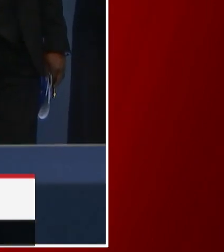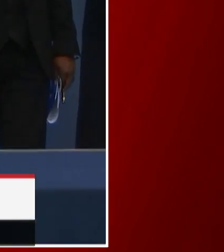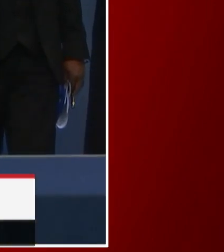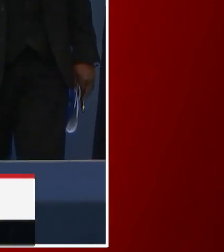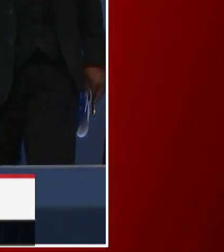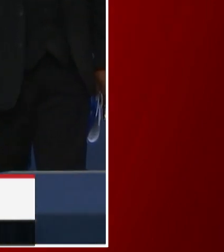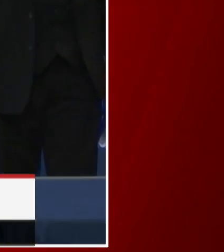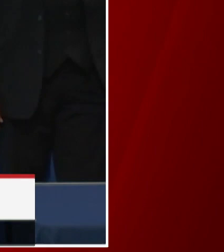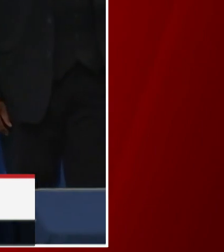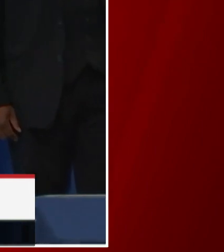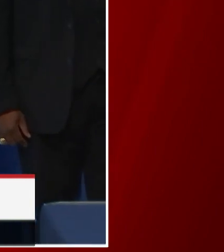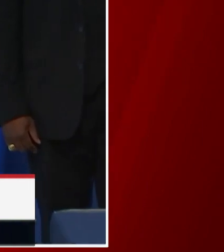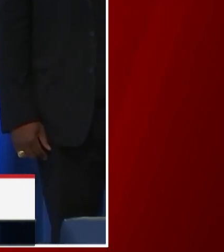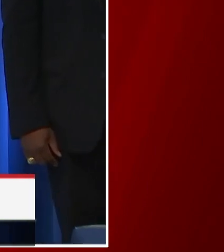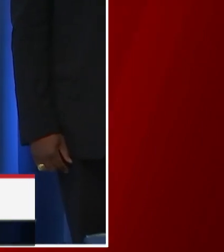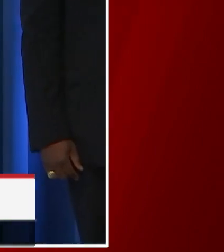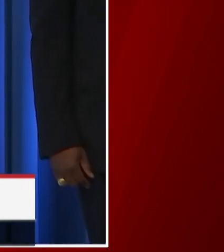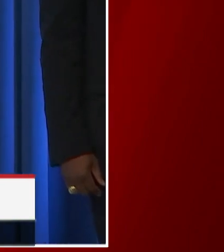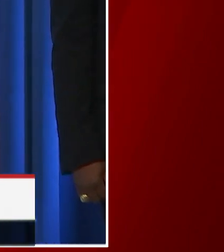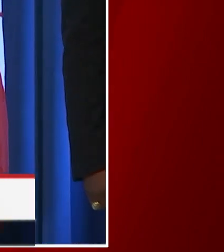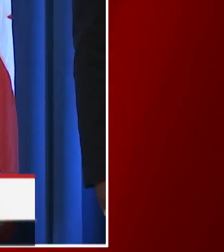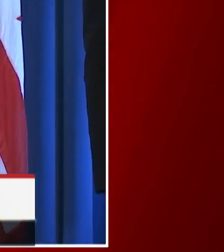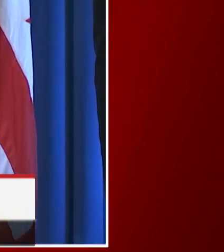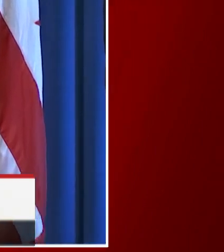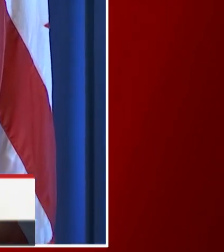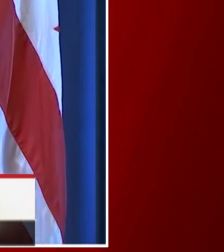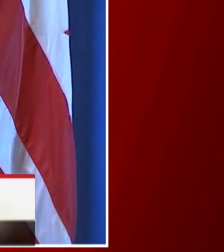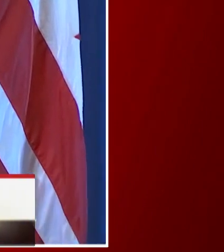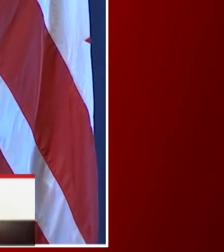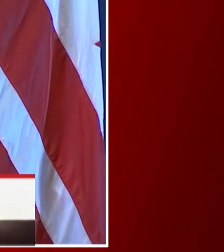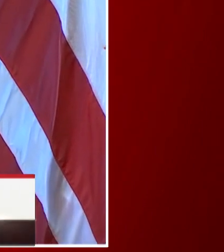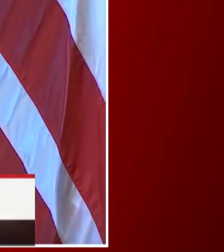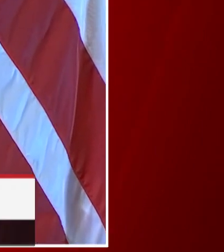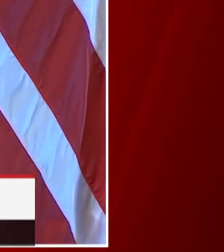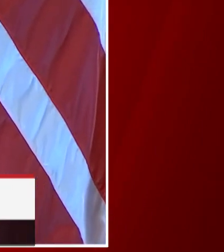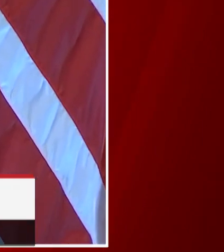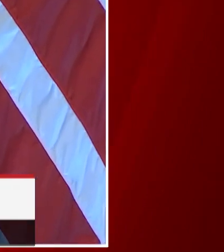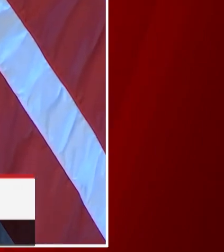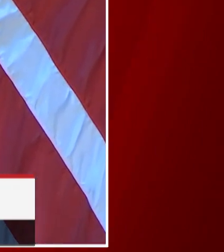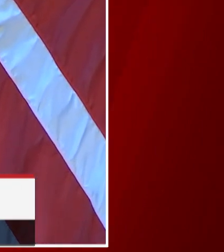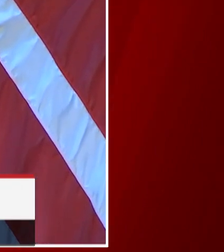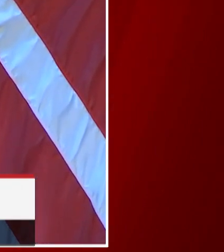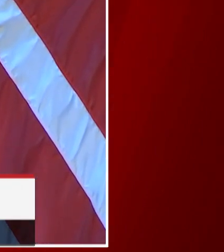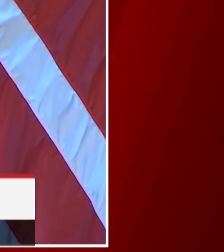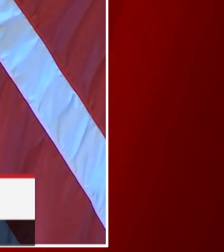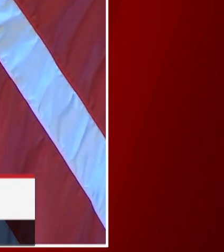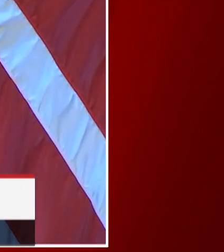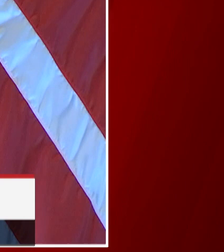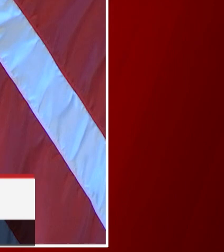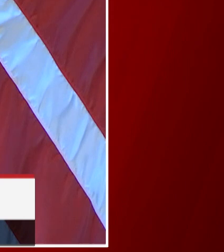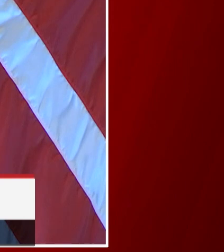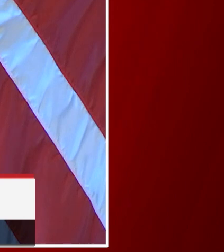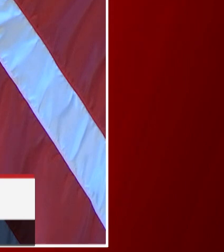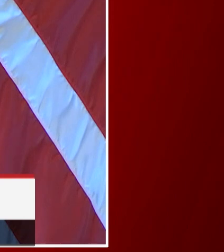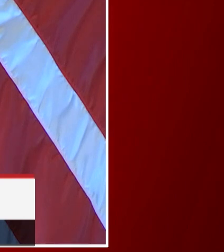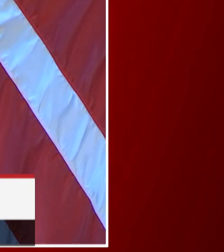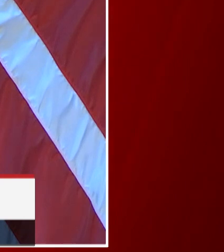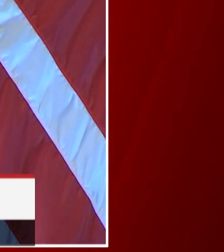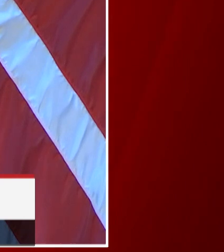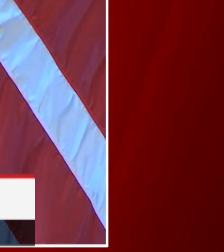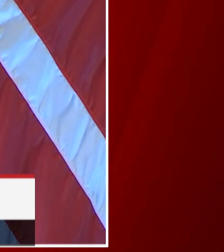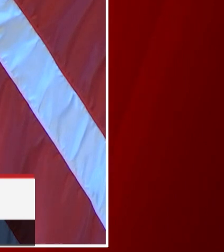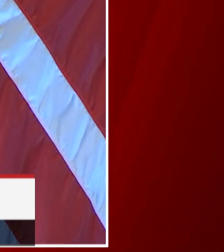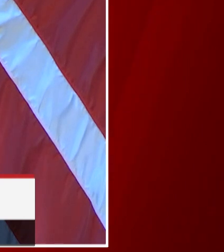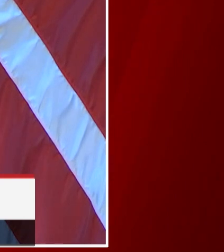people have been laid off or having trouble collecting unemployment. Are you aware of that? Is there anything being done to help those people if they're having